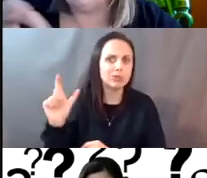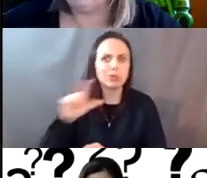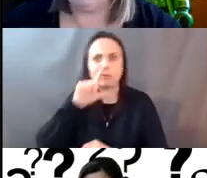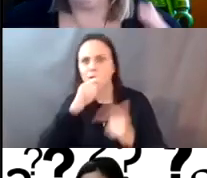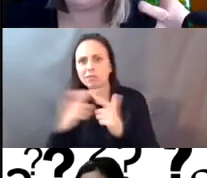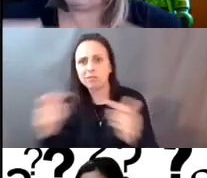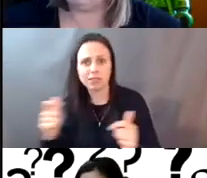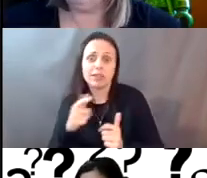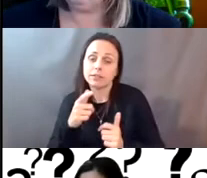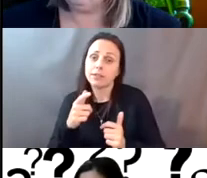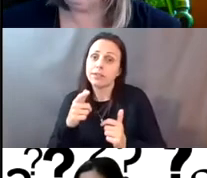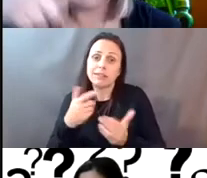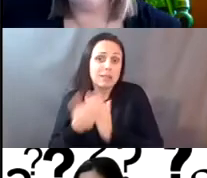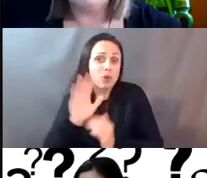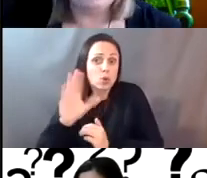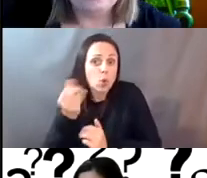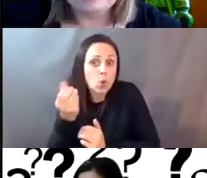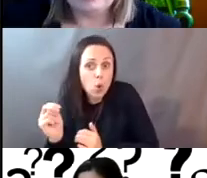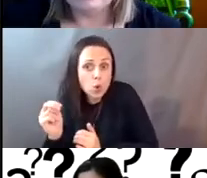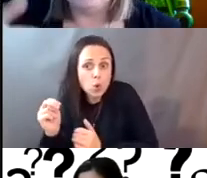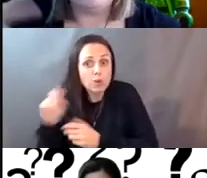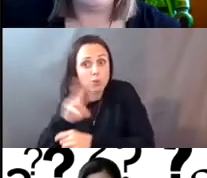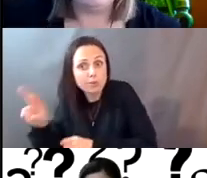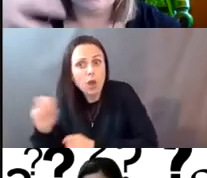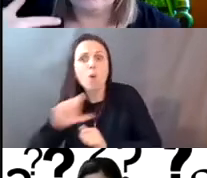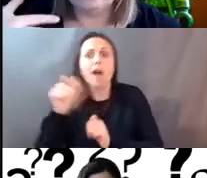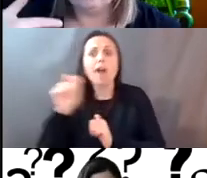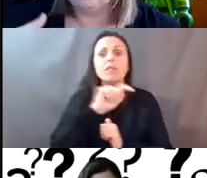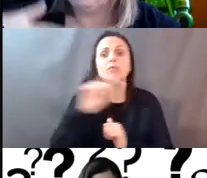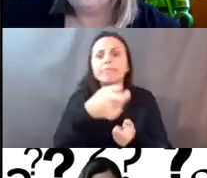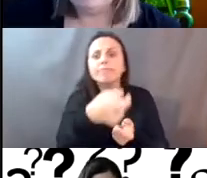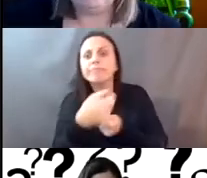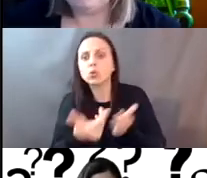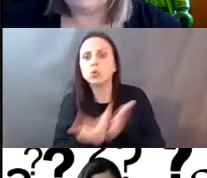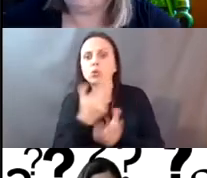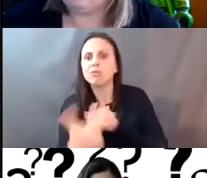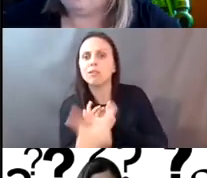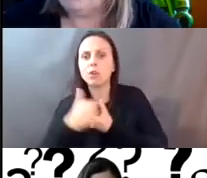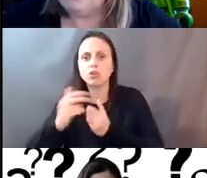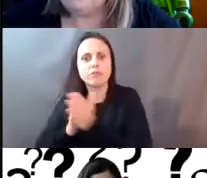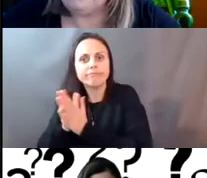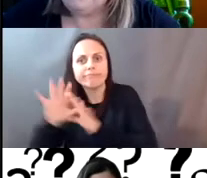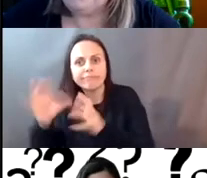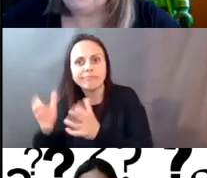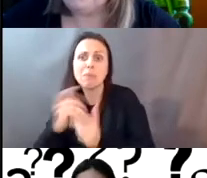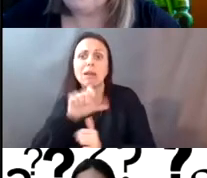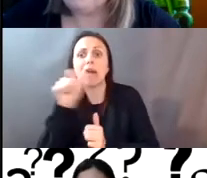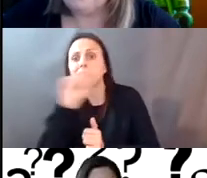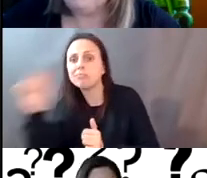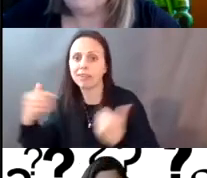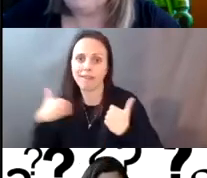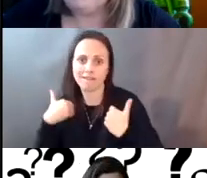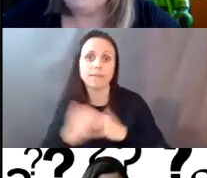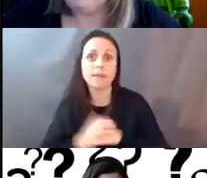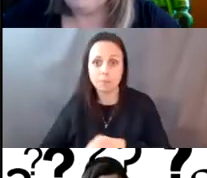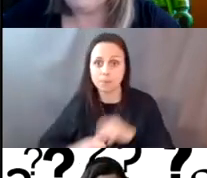time to do it, whether it's around your own footprint, but it also might be, if you're trying to draw in new people, it may be somewhere else. All right, I've